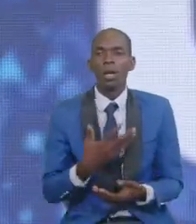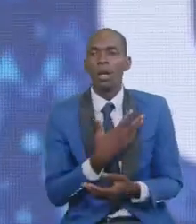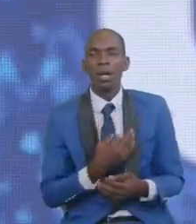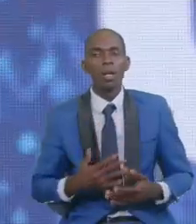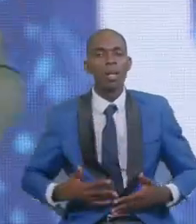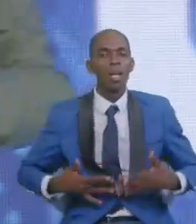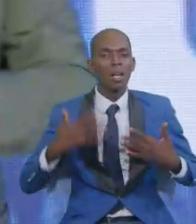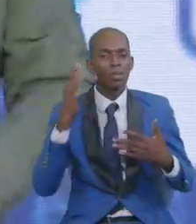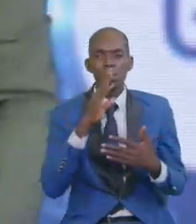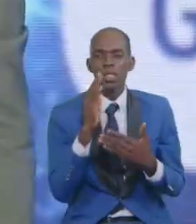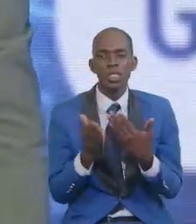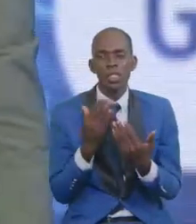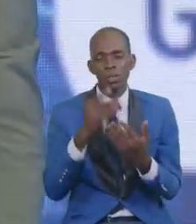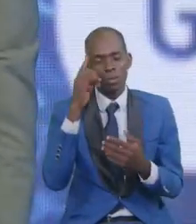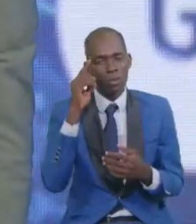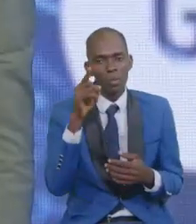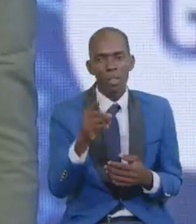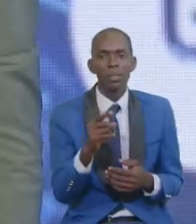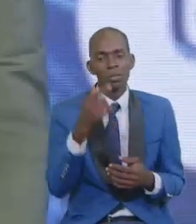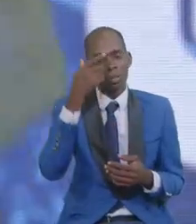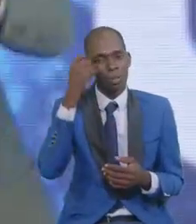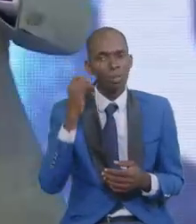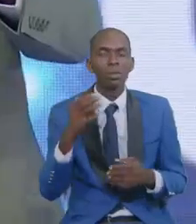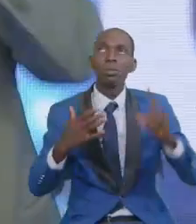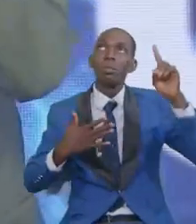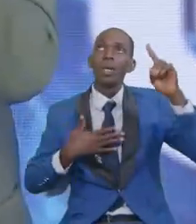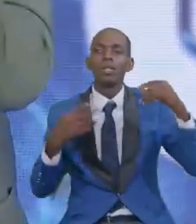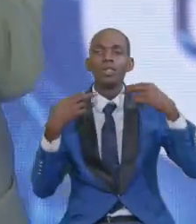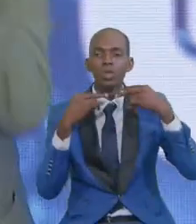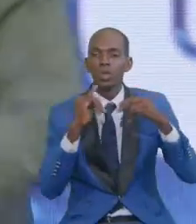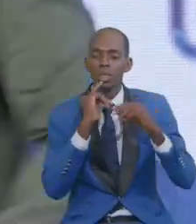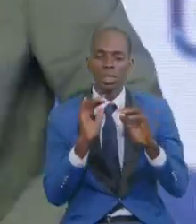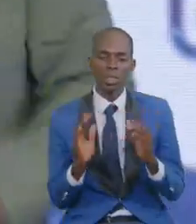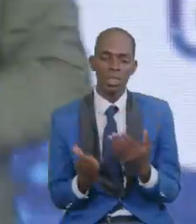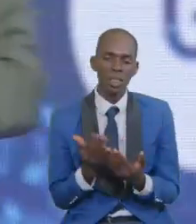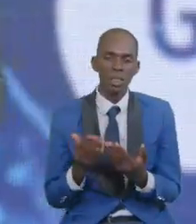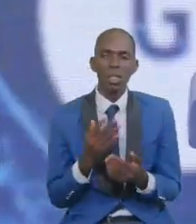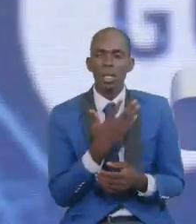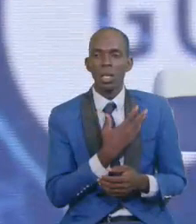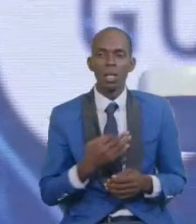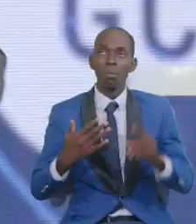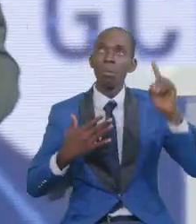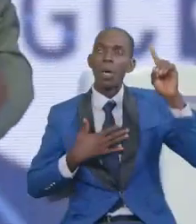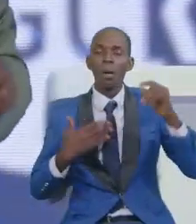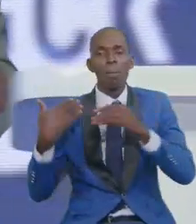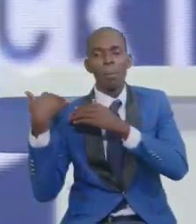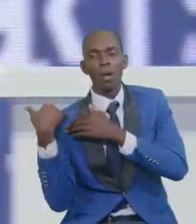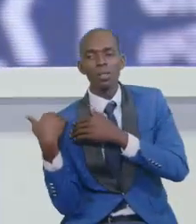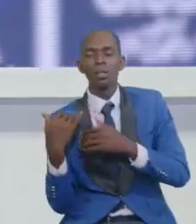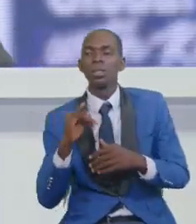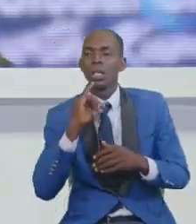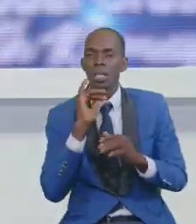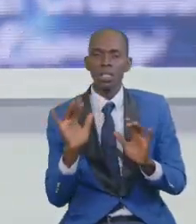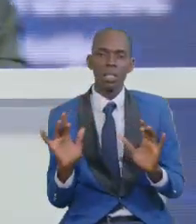easy for you because my yoke is easy and my burden is light.